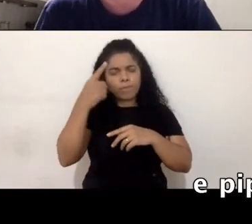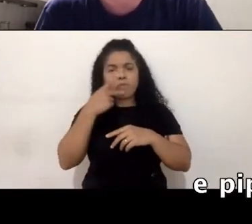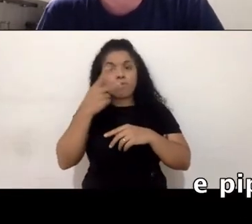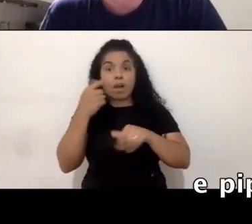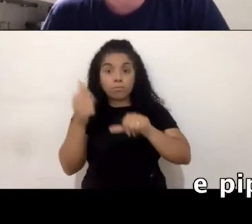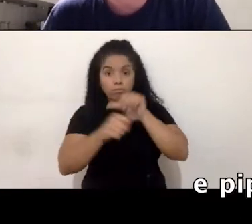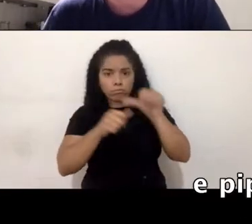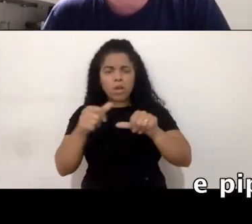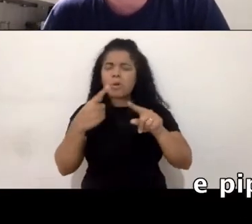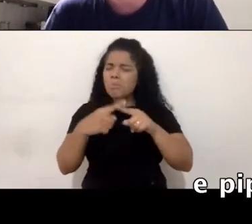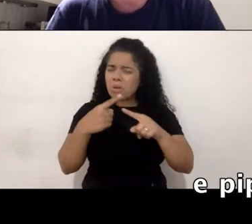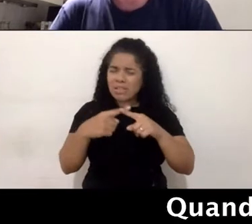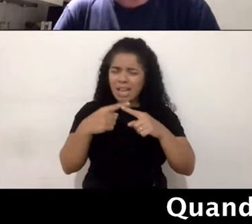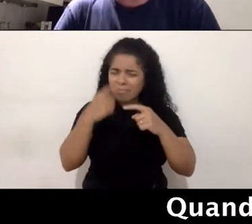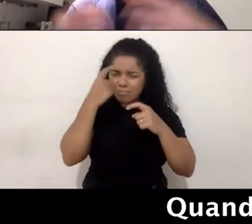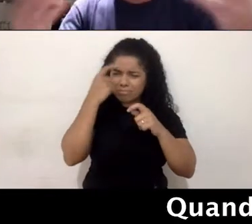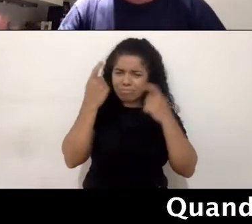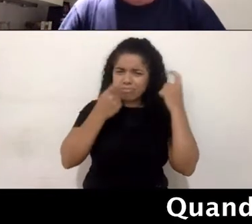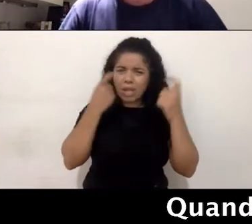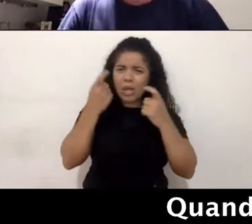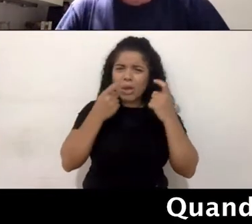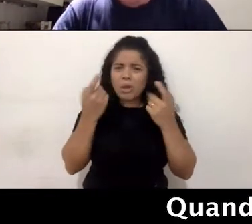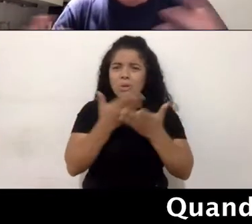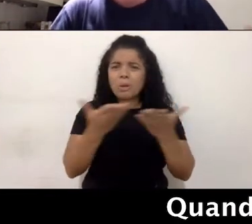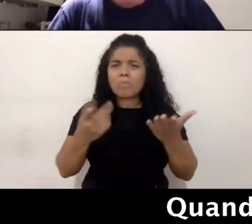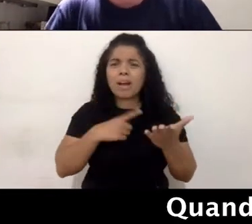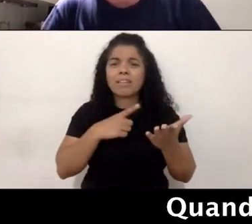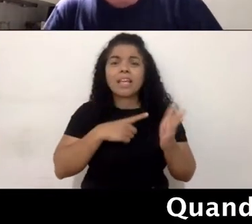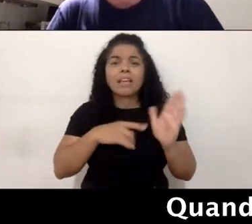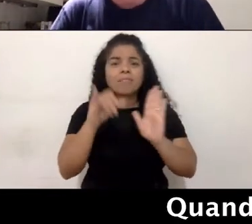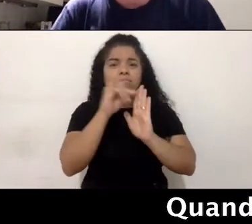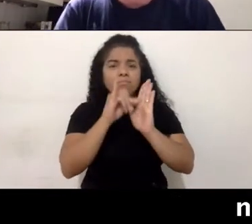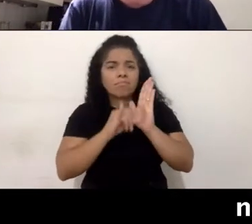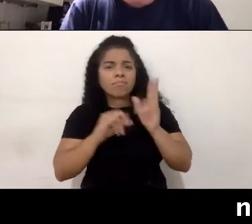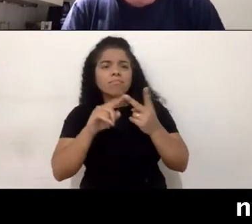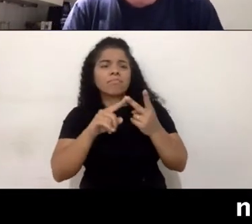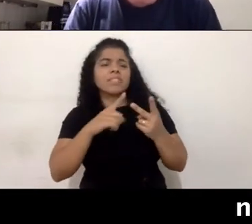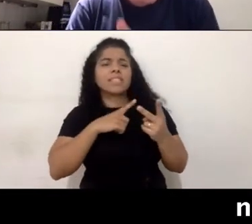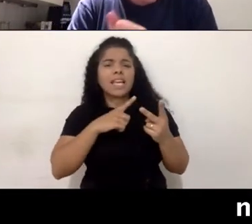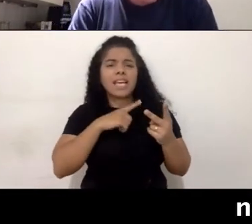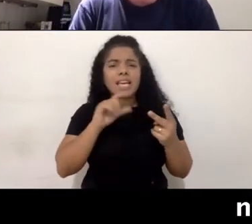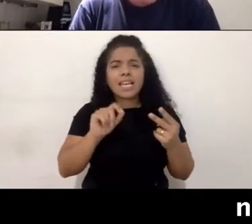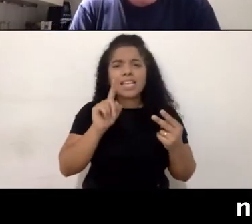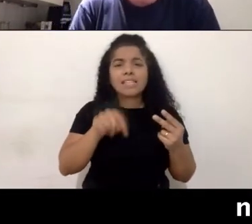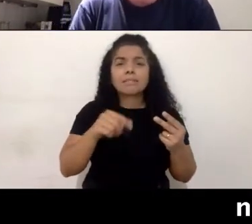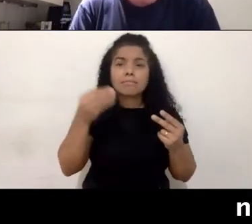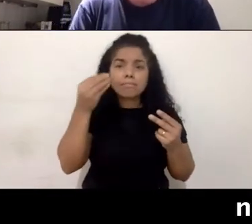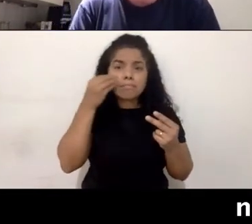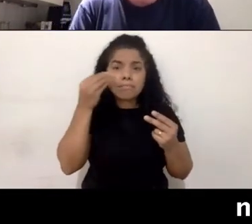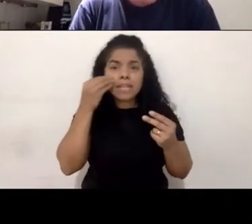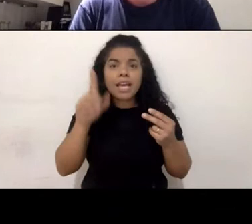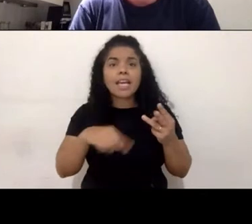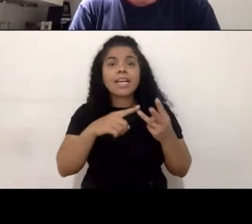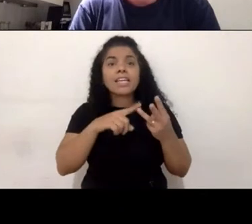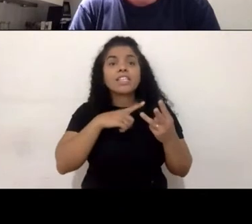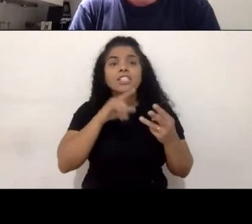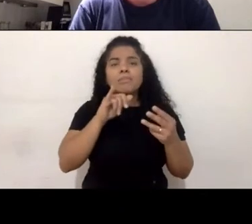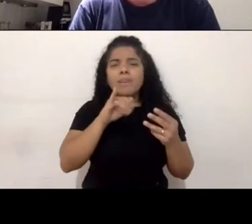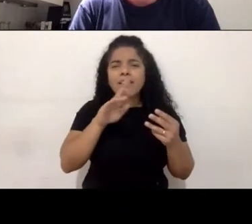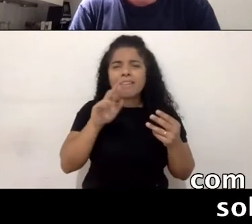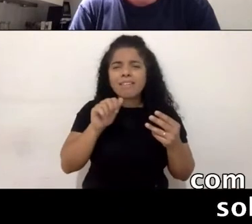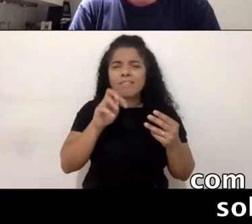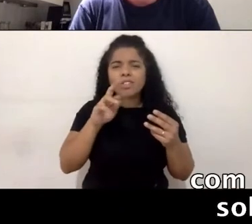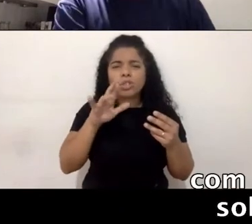and pipelines for our applications, but infrastructure, once we build an environment, do we really need to worry about that? And I